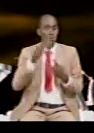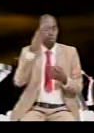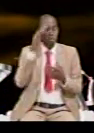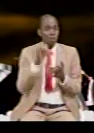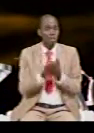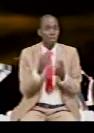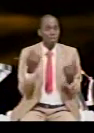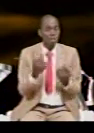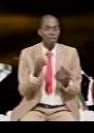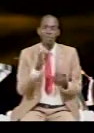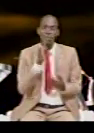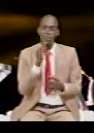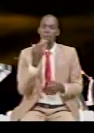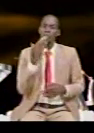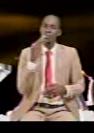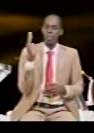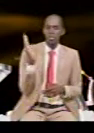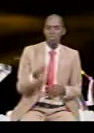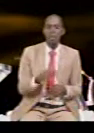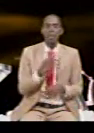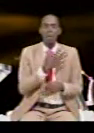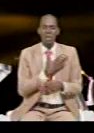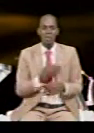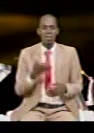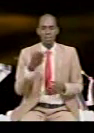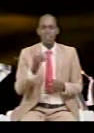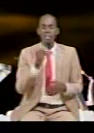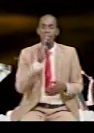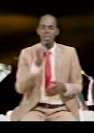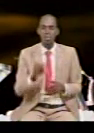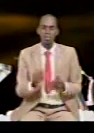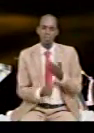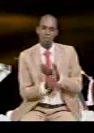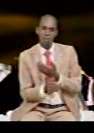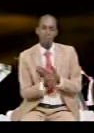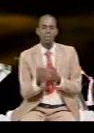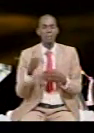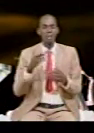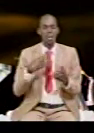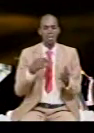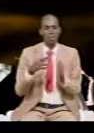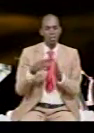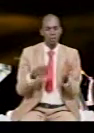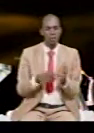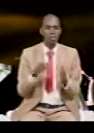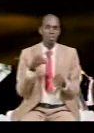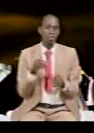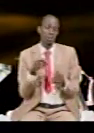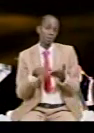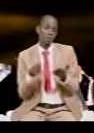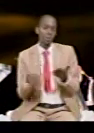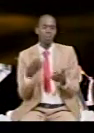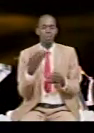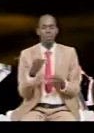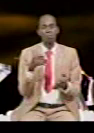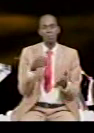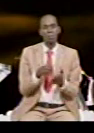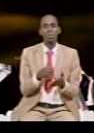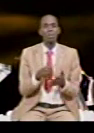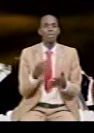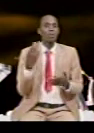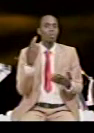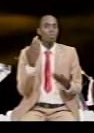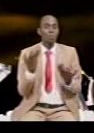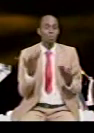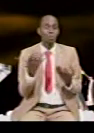consequences as well. And he wants us to repent, and accept Christ into our